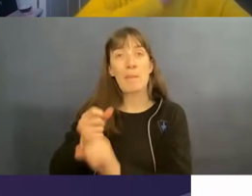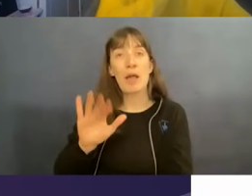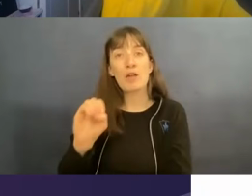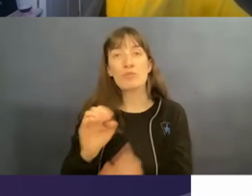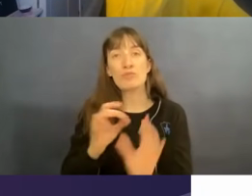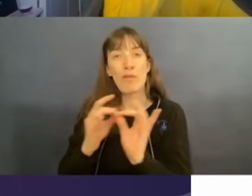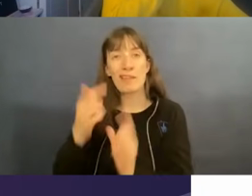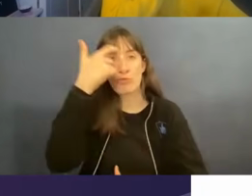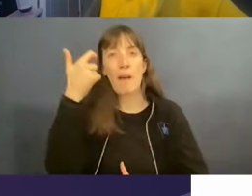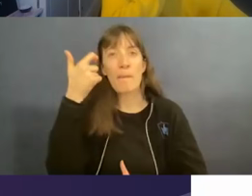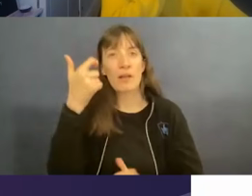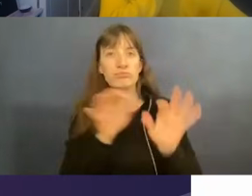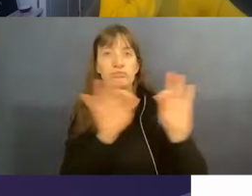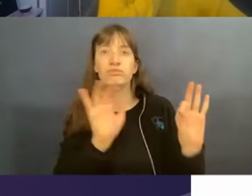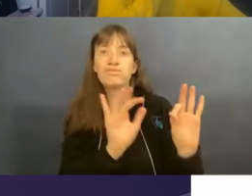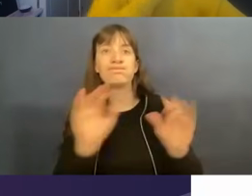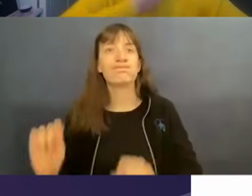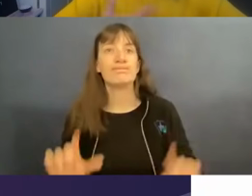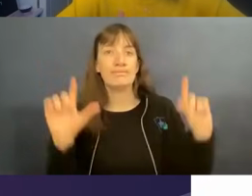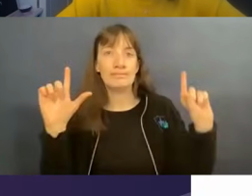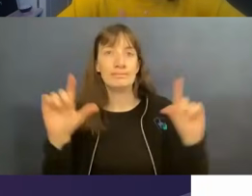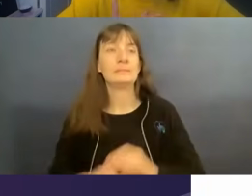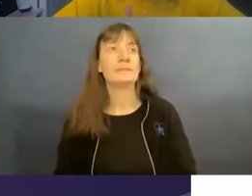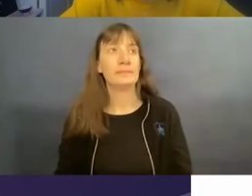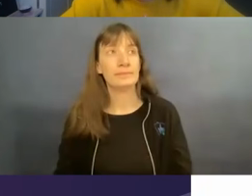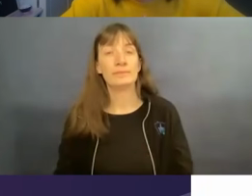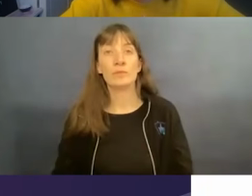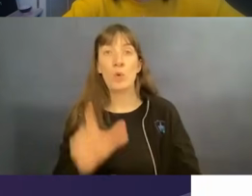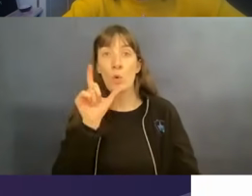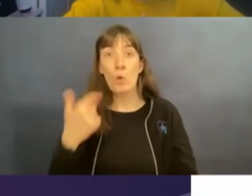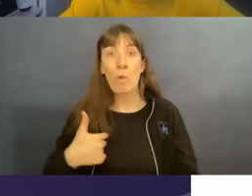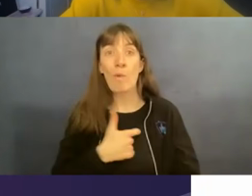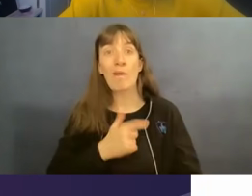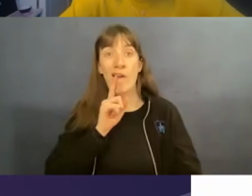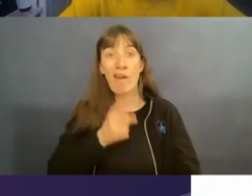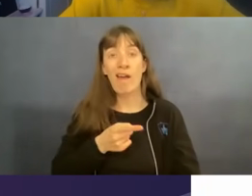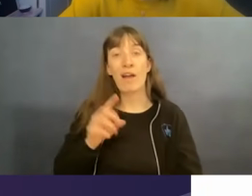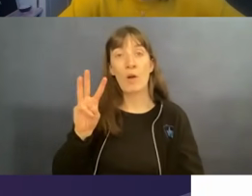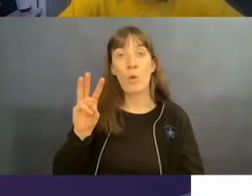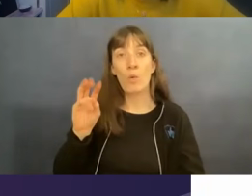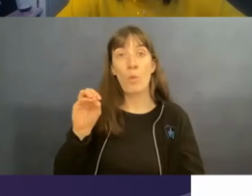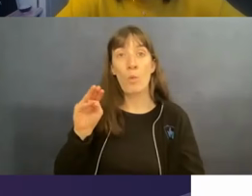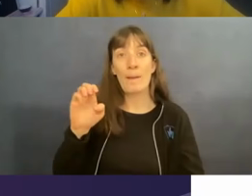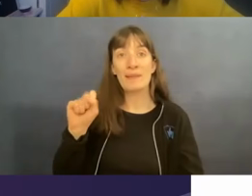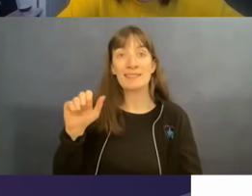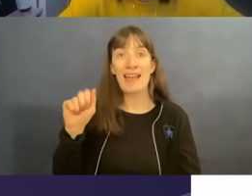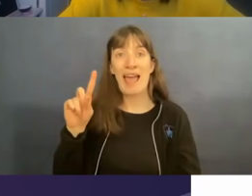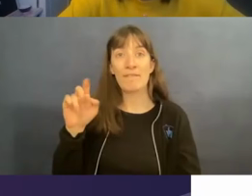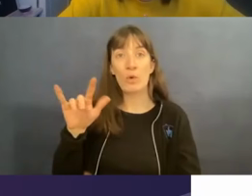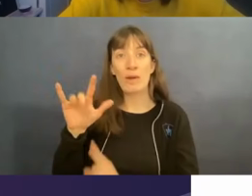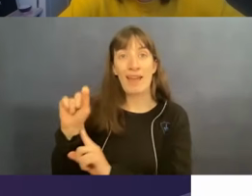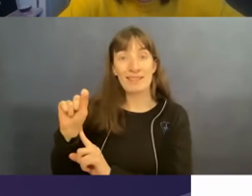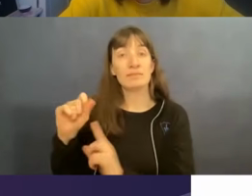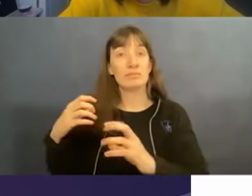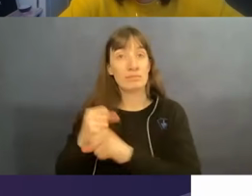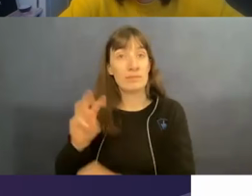trauma. So in terms of kind of like who we are and who Women's Advocates is, if you haven't heard of us before, we are one